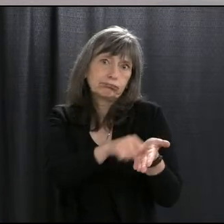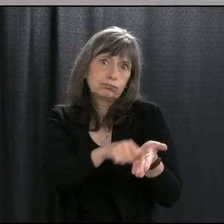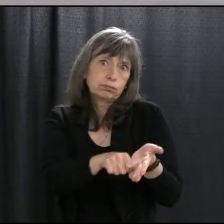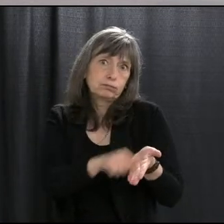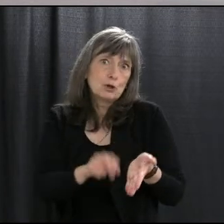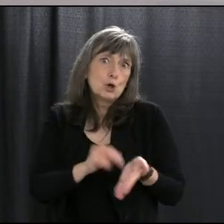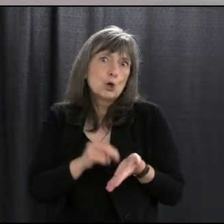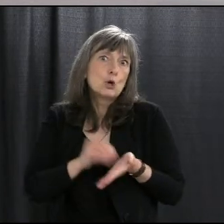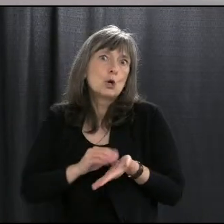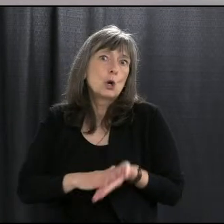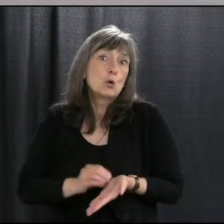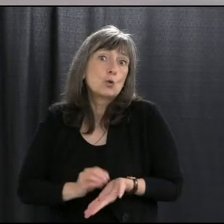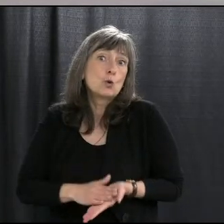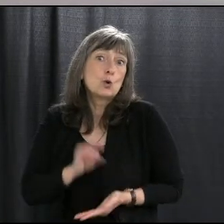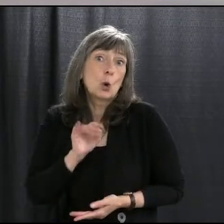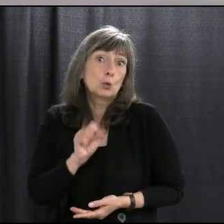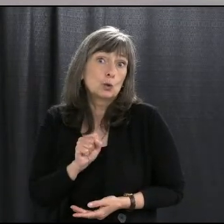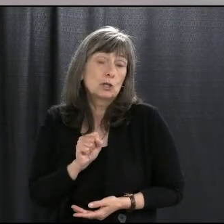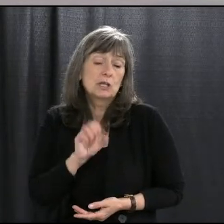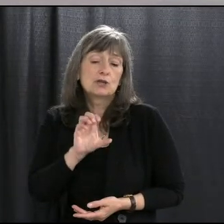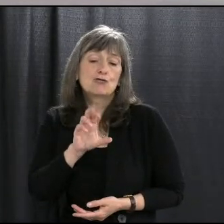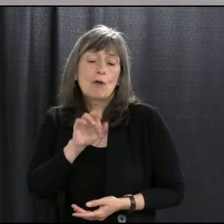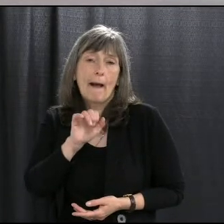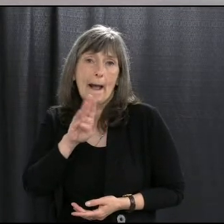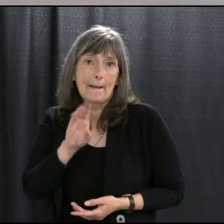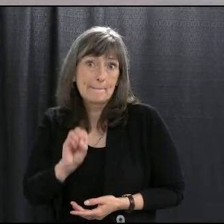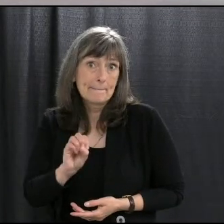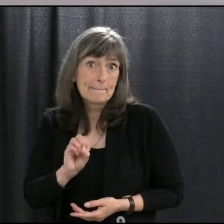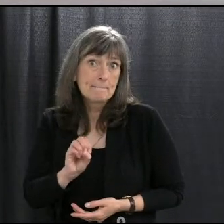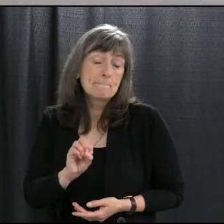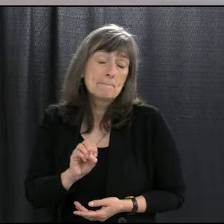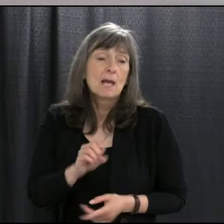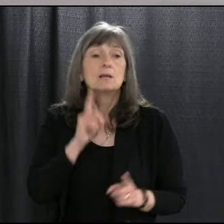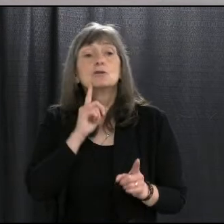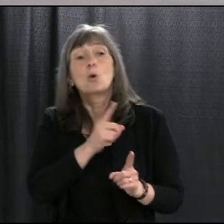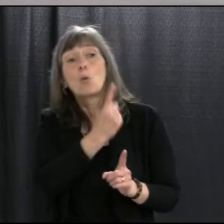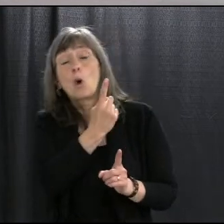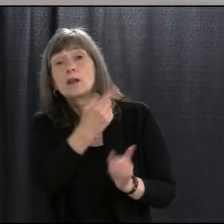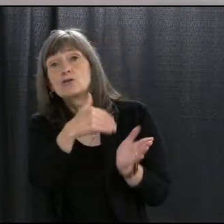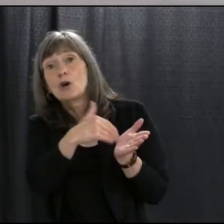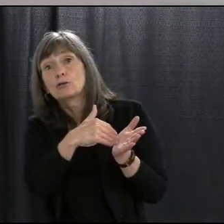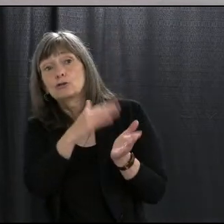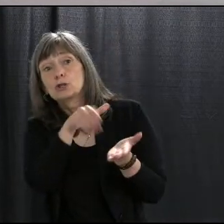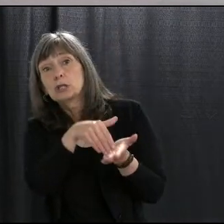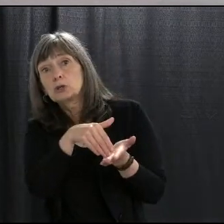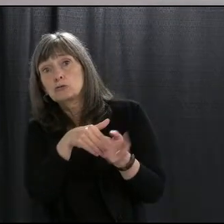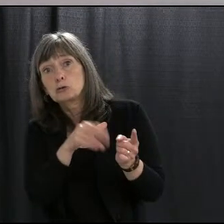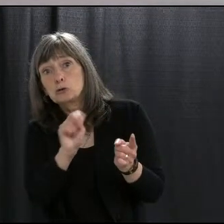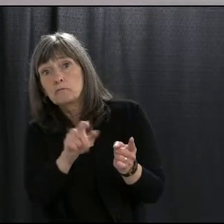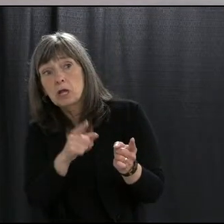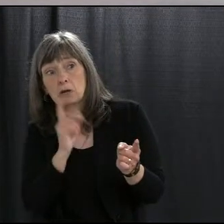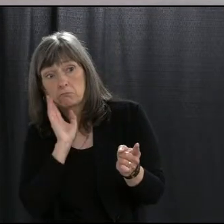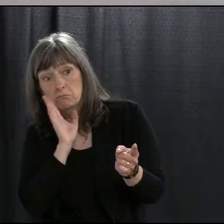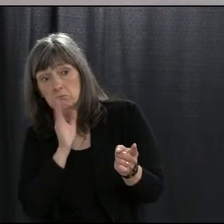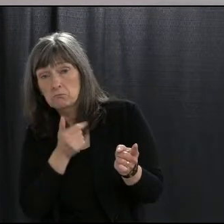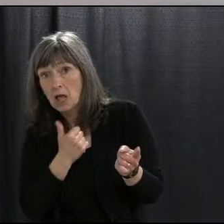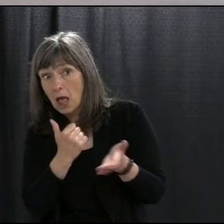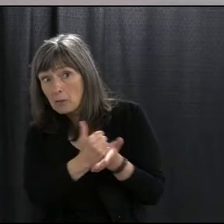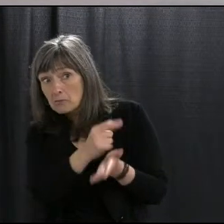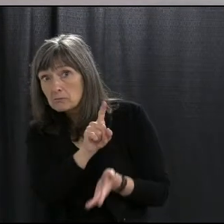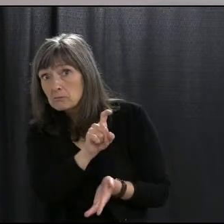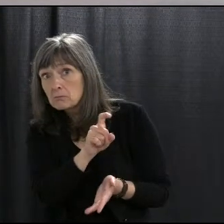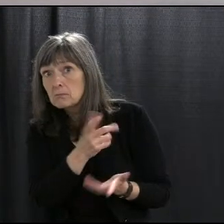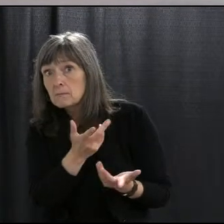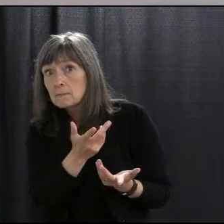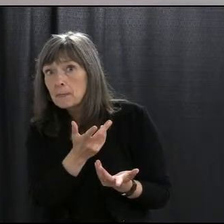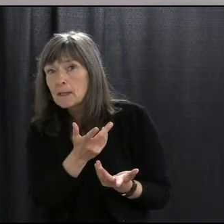starting a scribe pilot program, 1 position in Central, just to see if it's something that can be utilized here